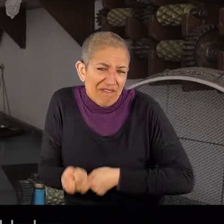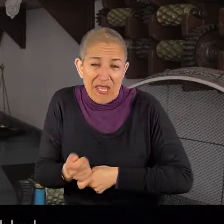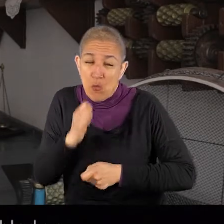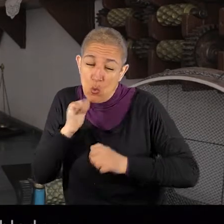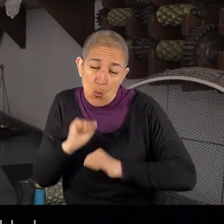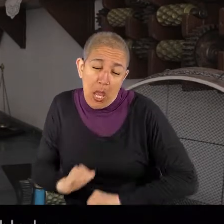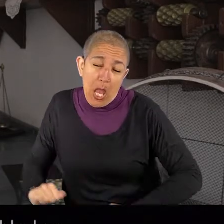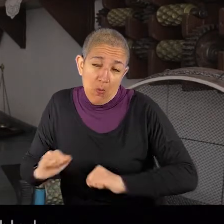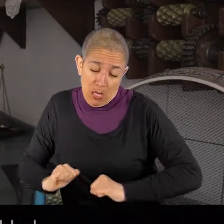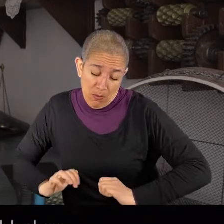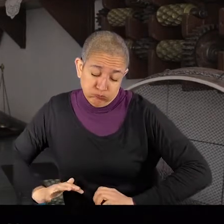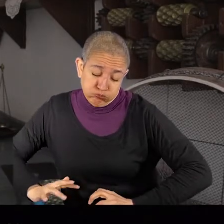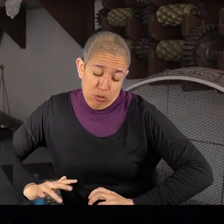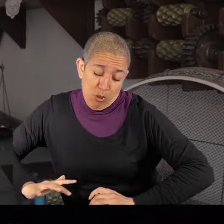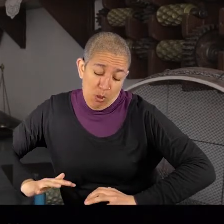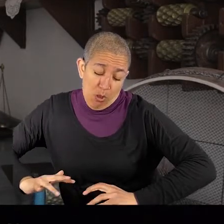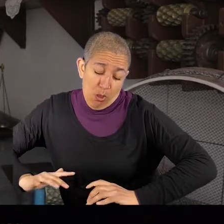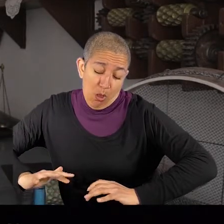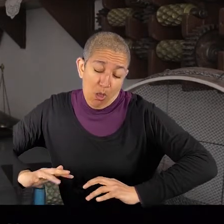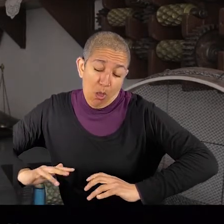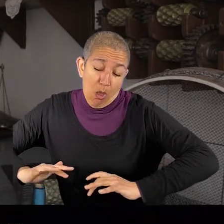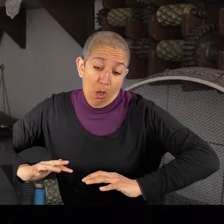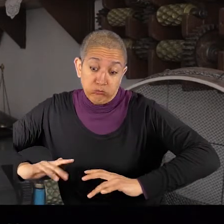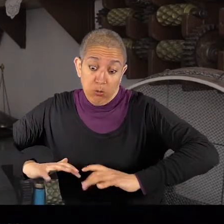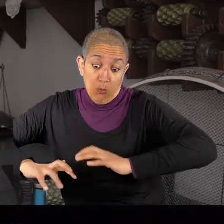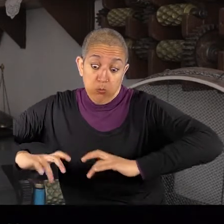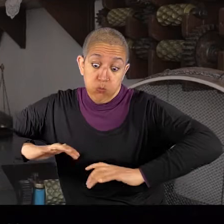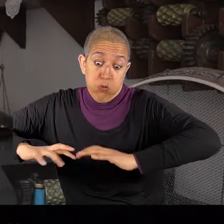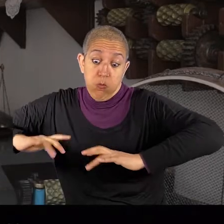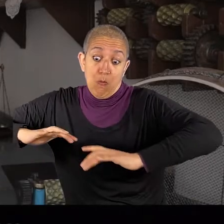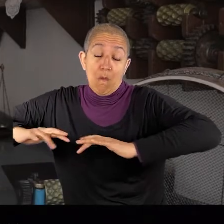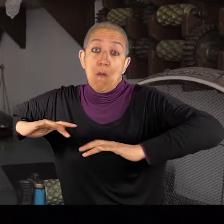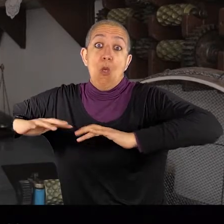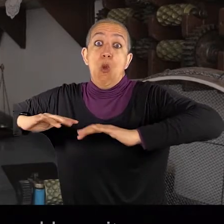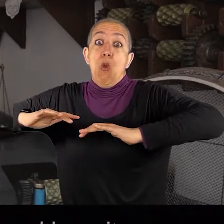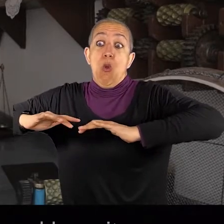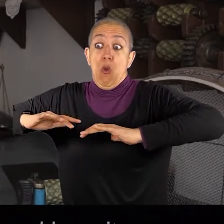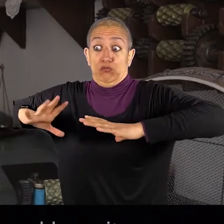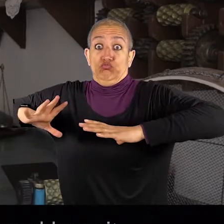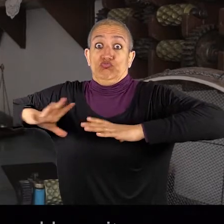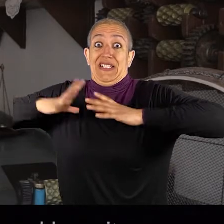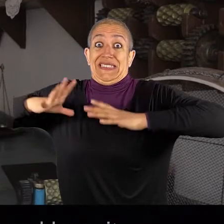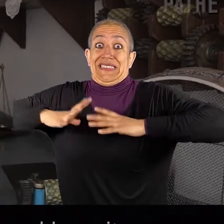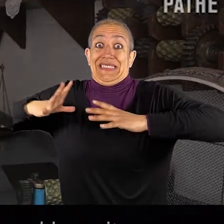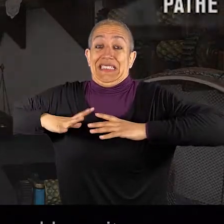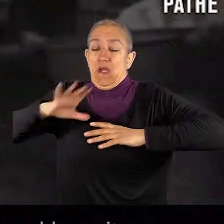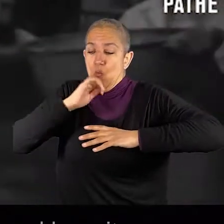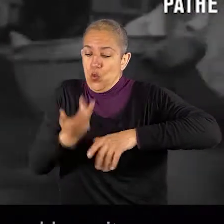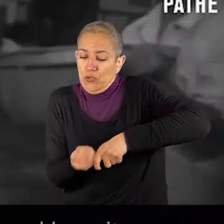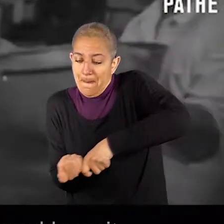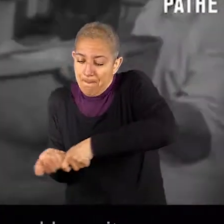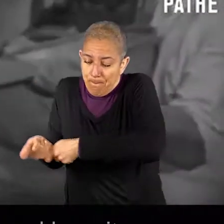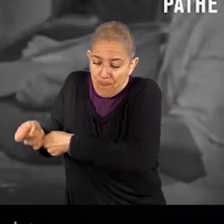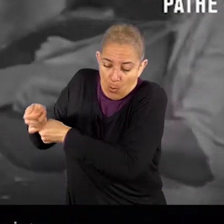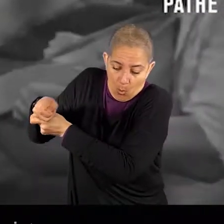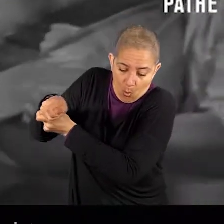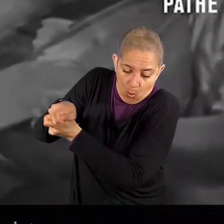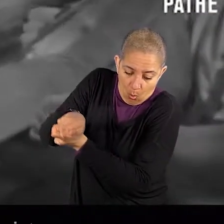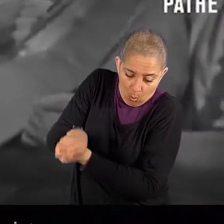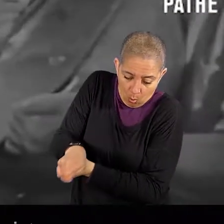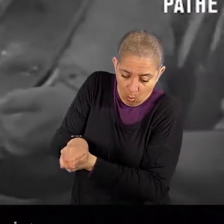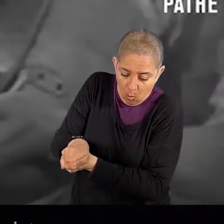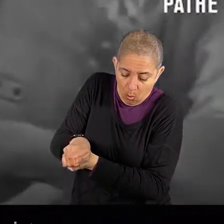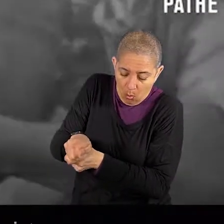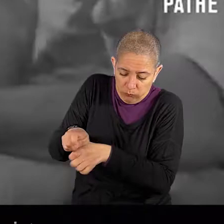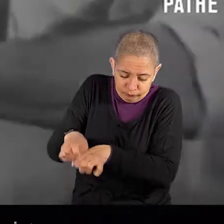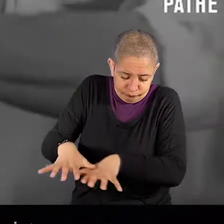bubbled up, until it got almost to the surface. When it reached that temperature, he would pour it out onto a heated